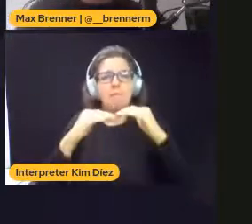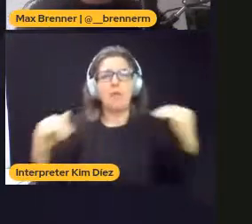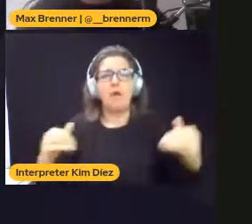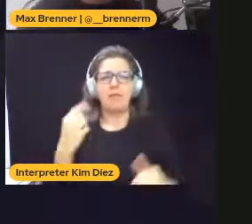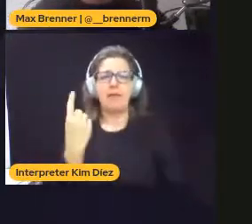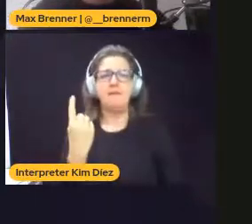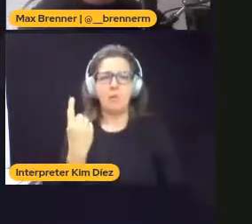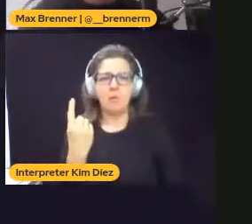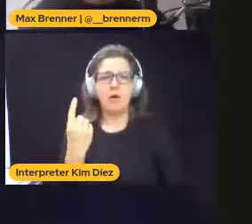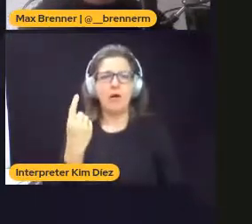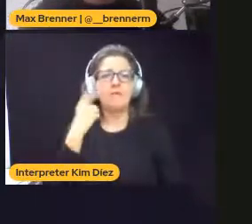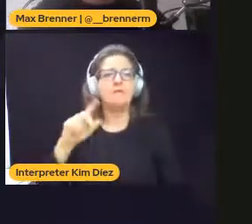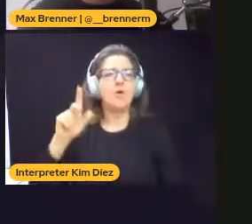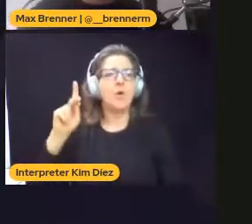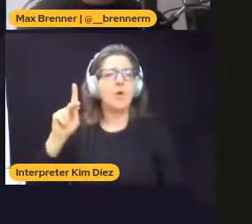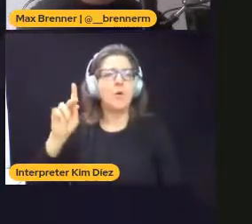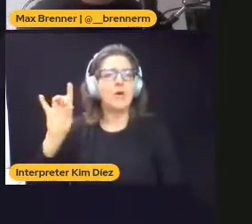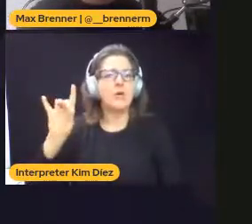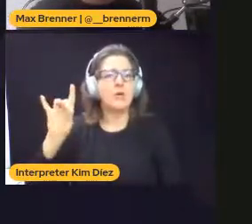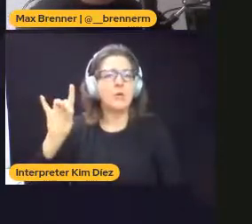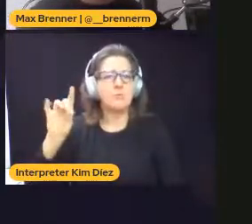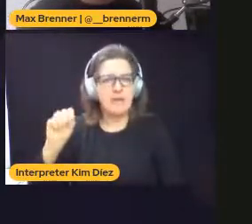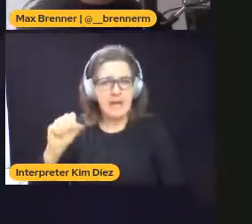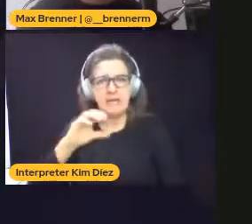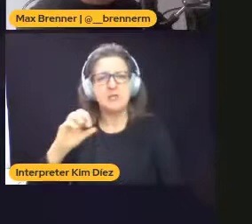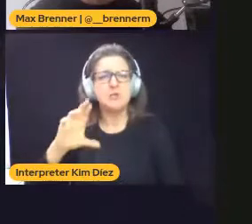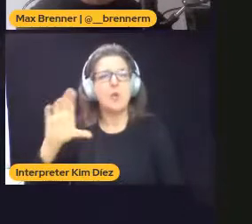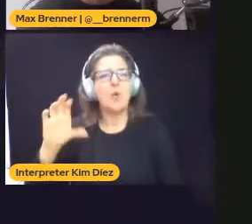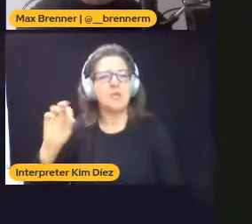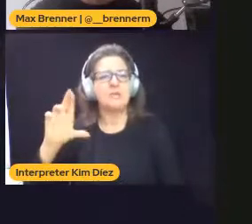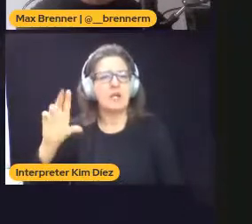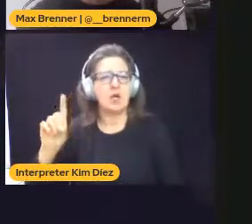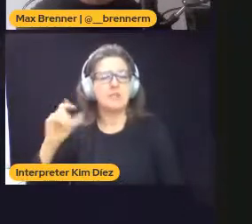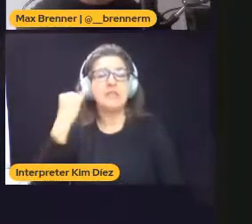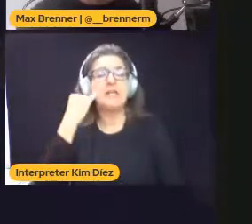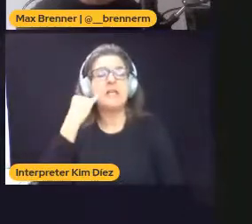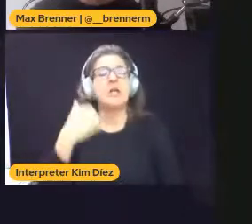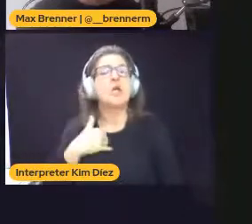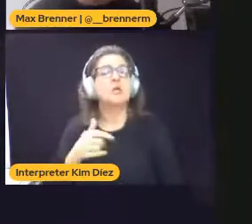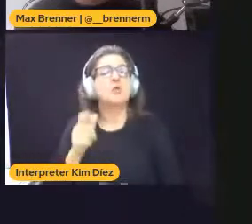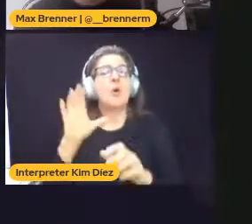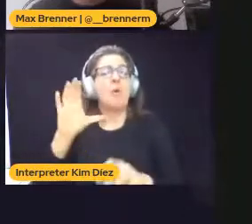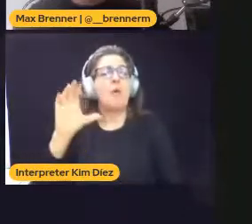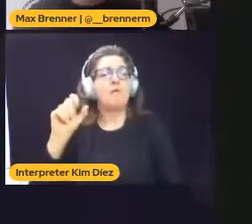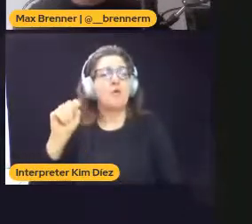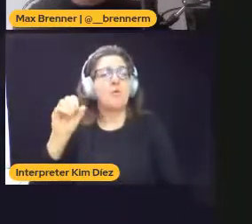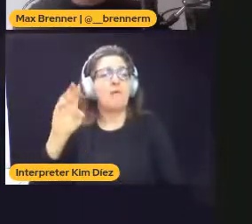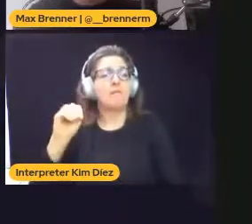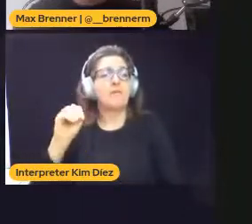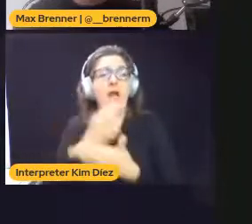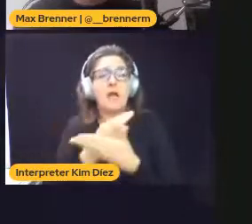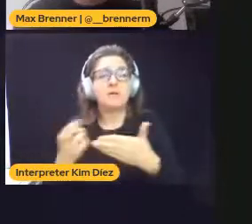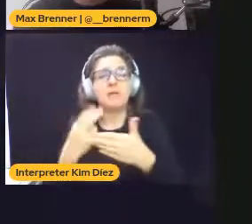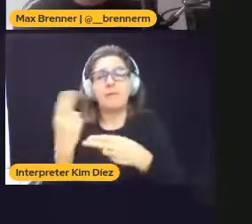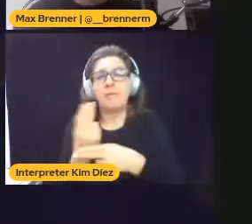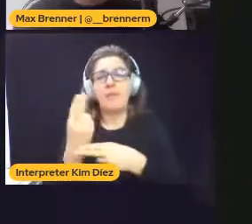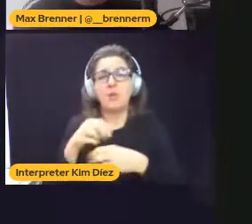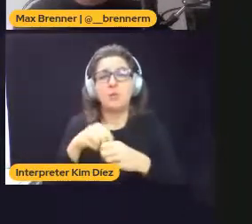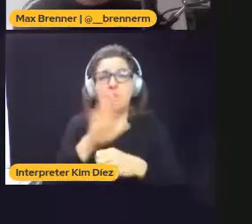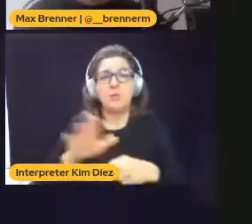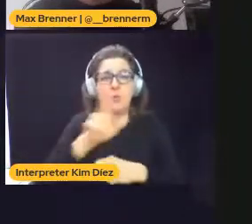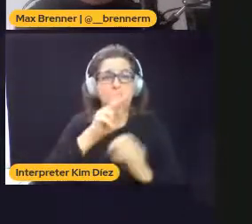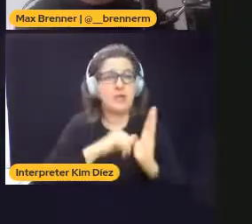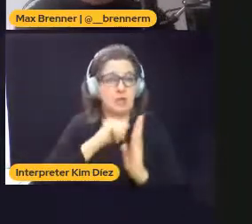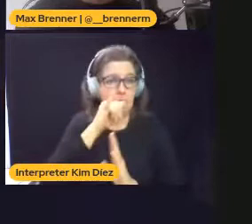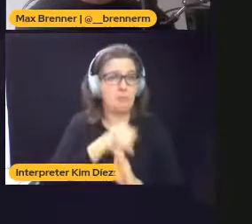Kubernetes, or you can also import your CRDs. So if you have custom resources that you use in your projects, then you can